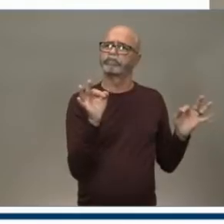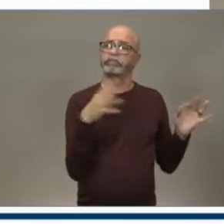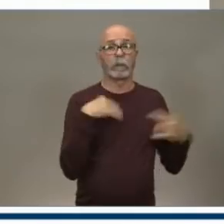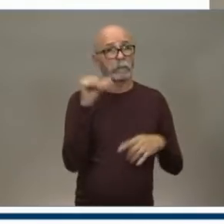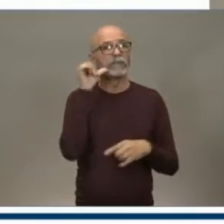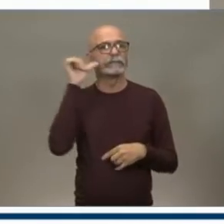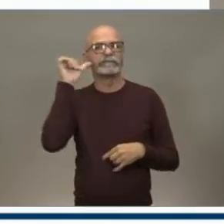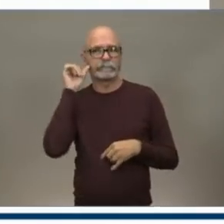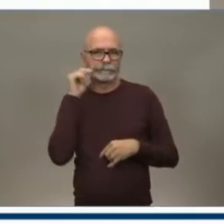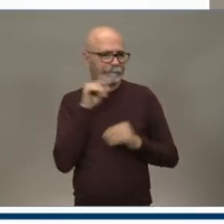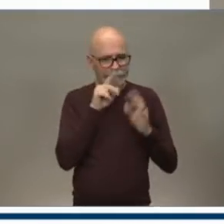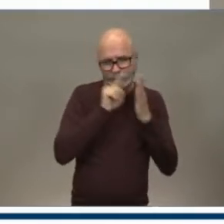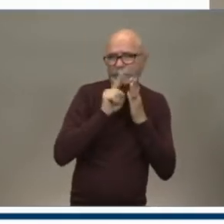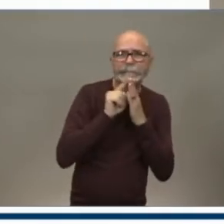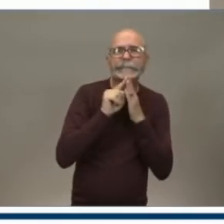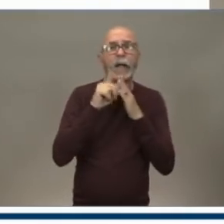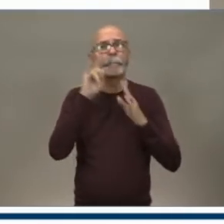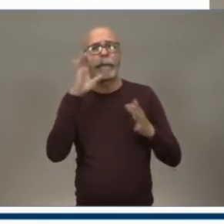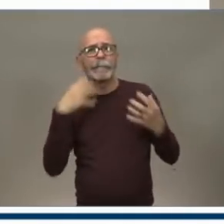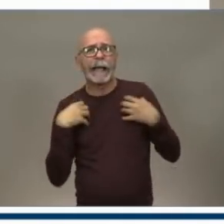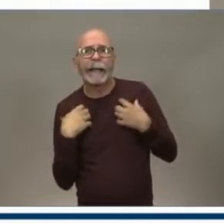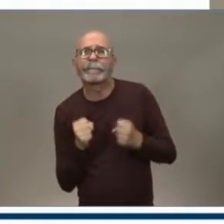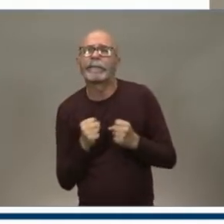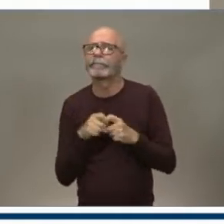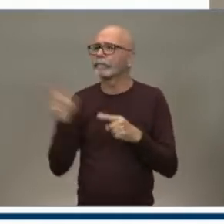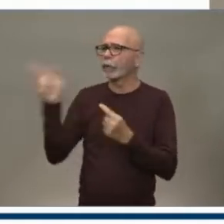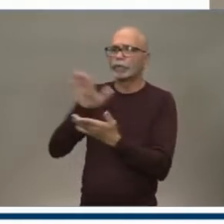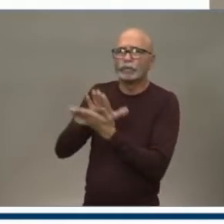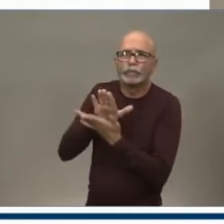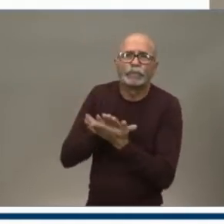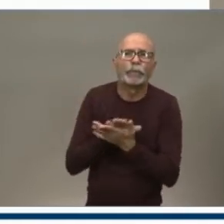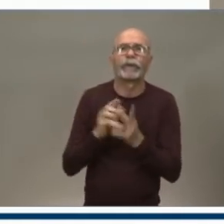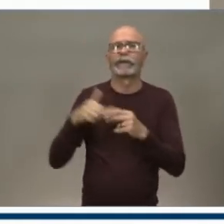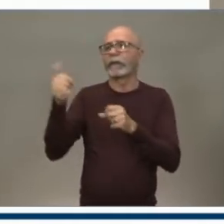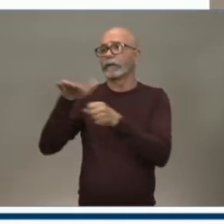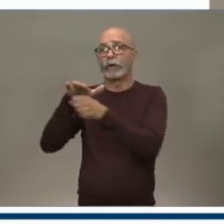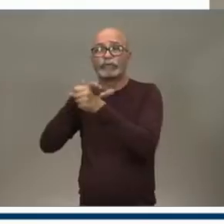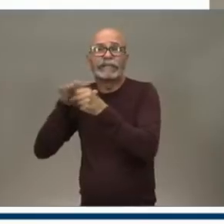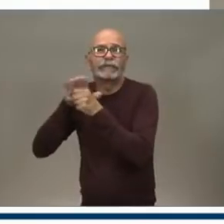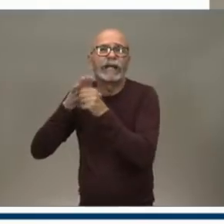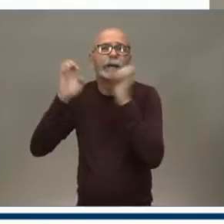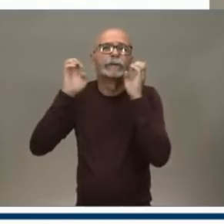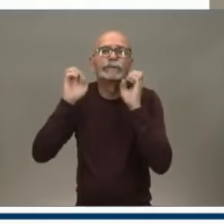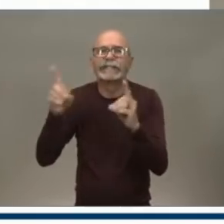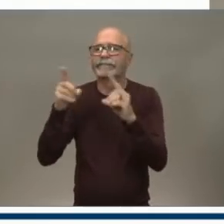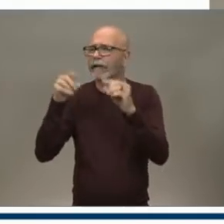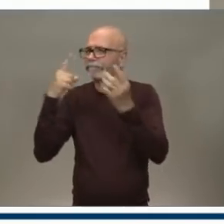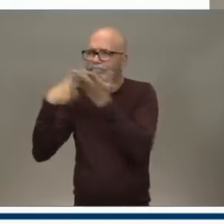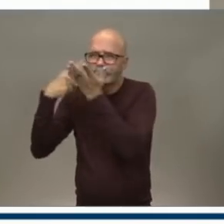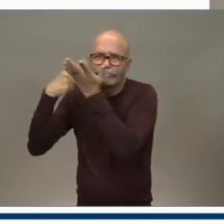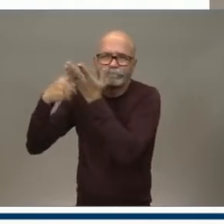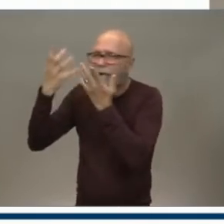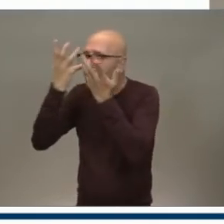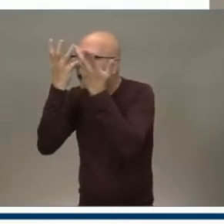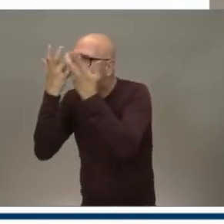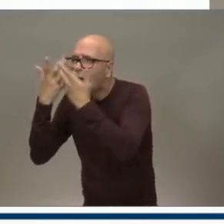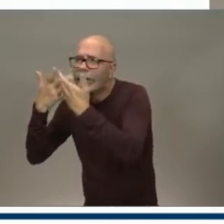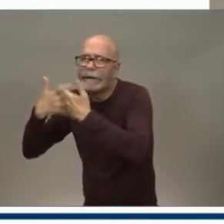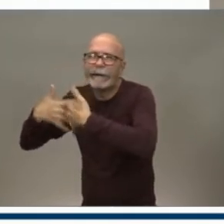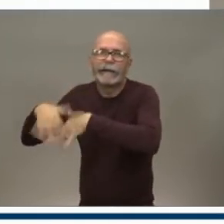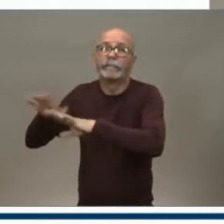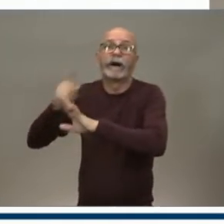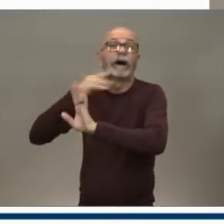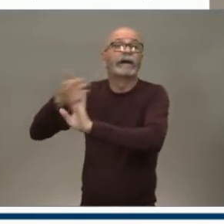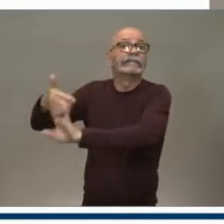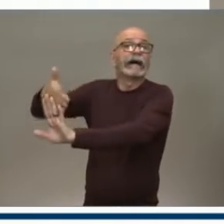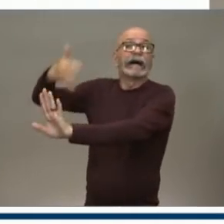public health and the school and the Regional Center for Education was all based on an established protocols that we've been working at